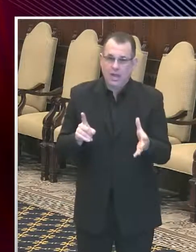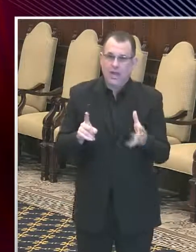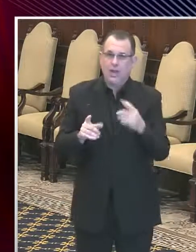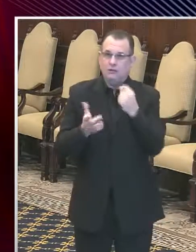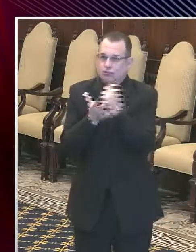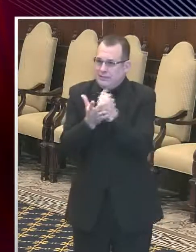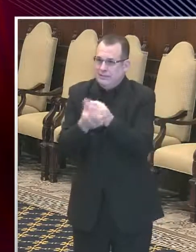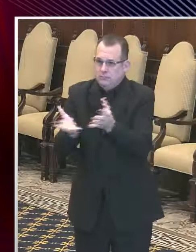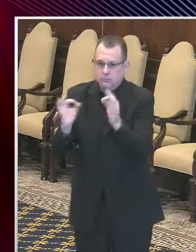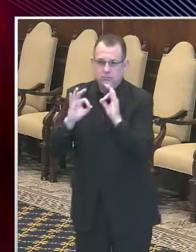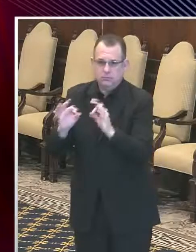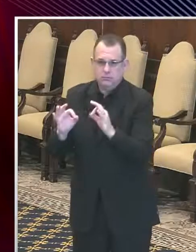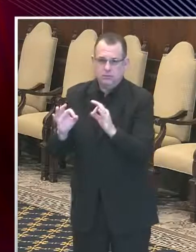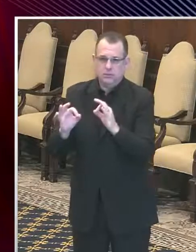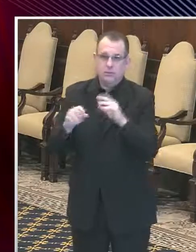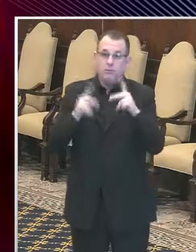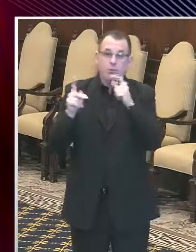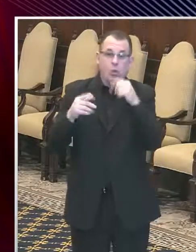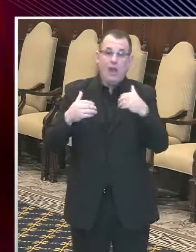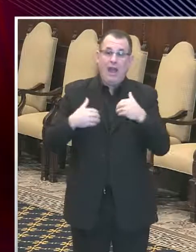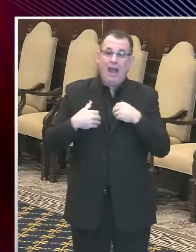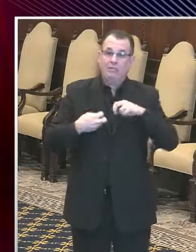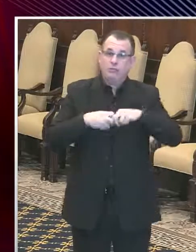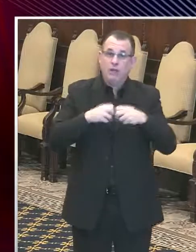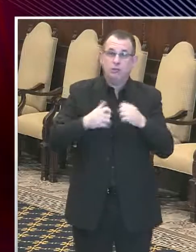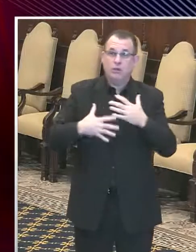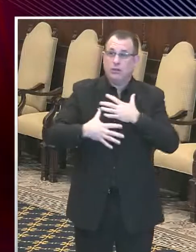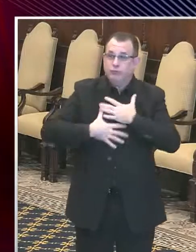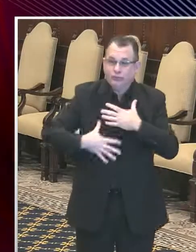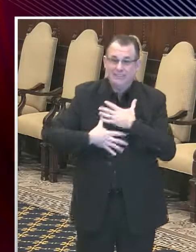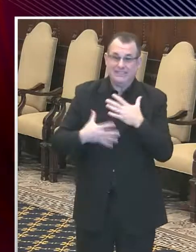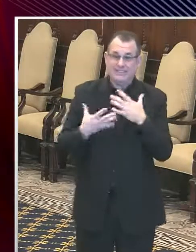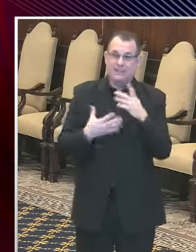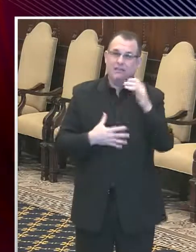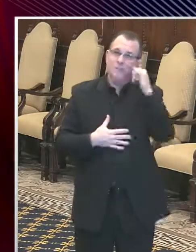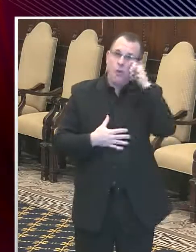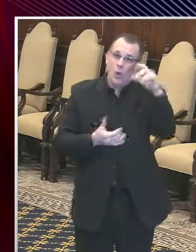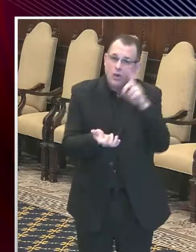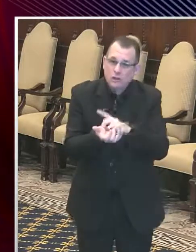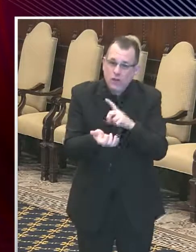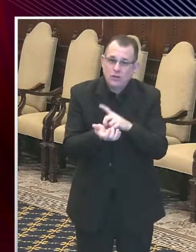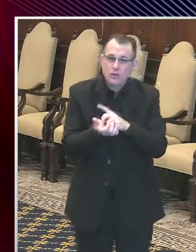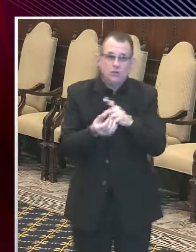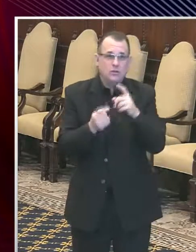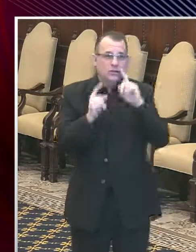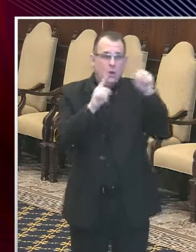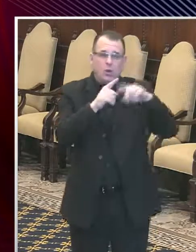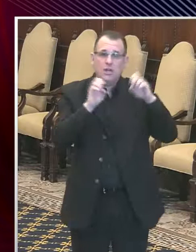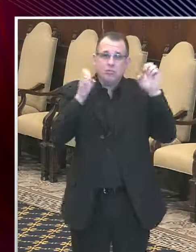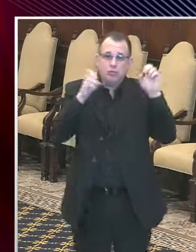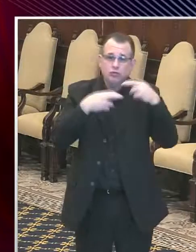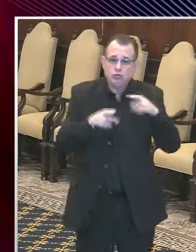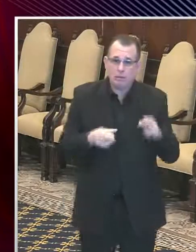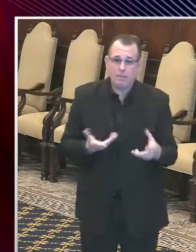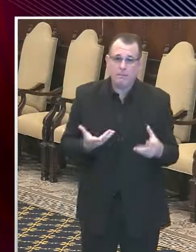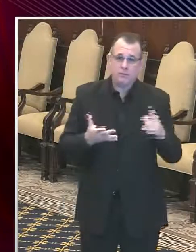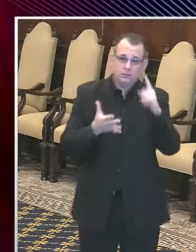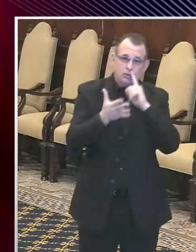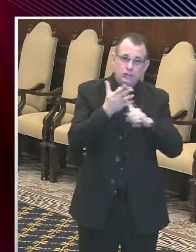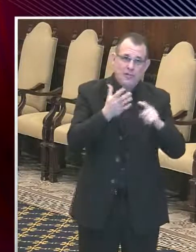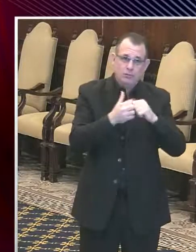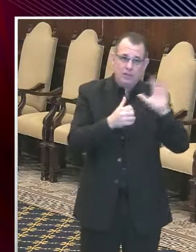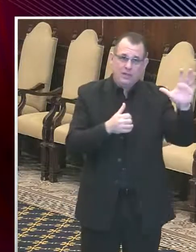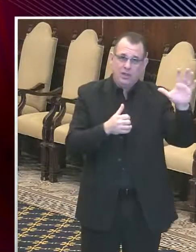having difficulty breathing, then they need to call their doctor or go to a hospital emergency room and they'll get treatment for their symptoms for that complication of the